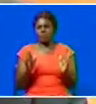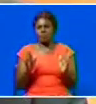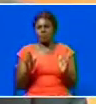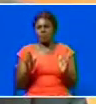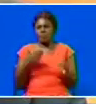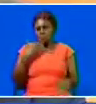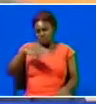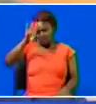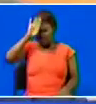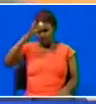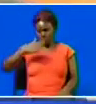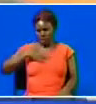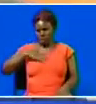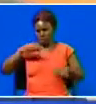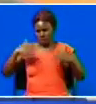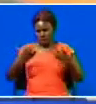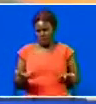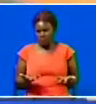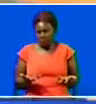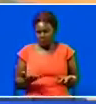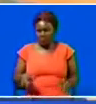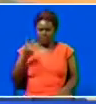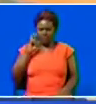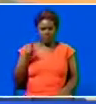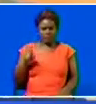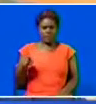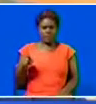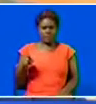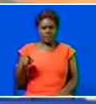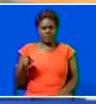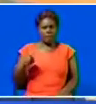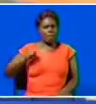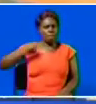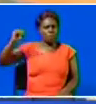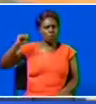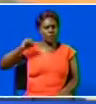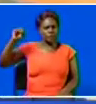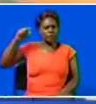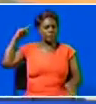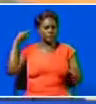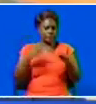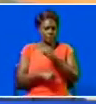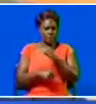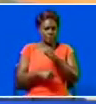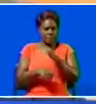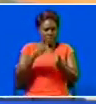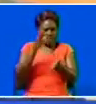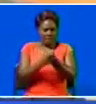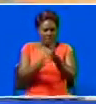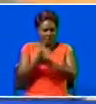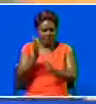Our disappointment is this, we see it as high octane politics that has nothing to do with